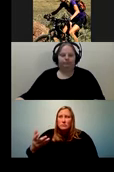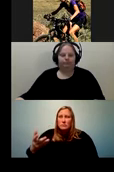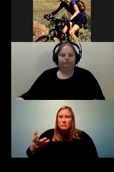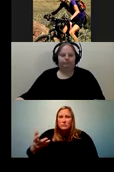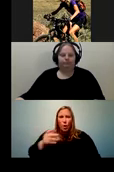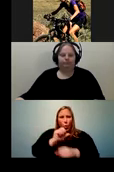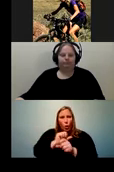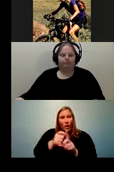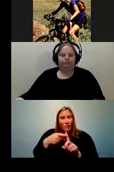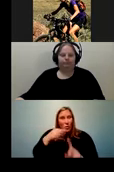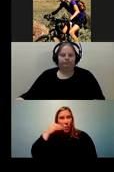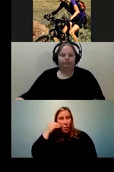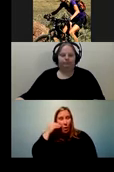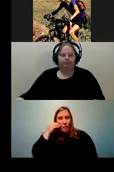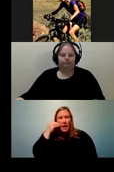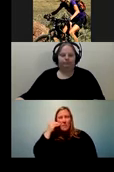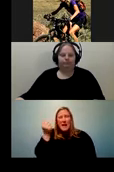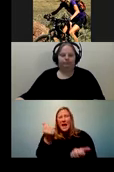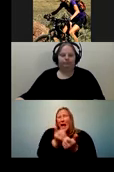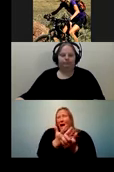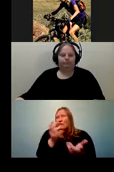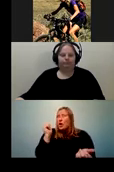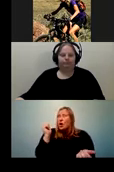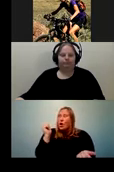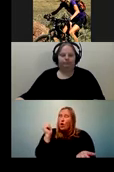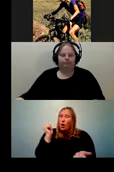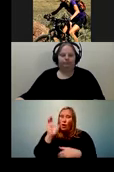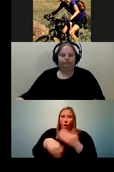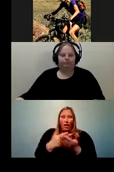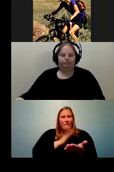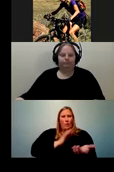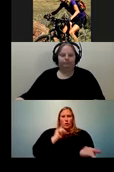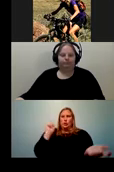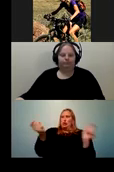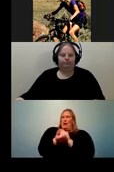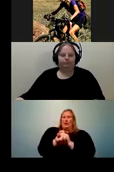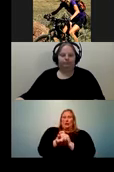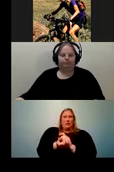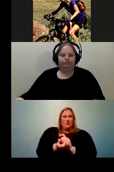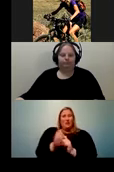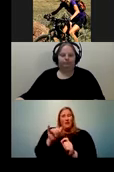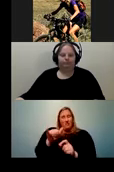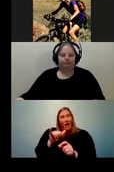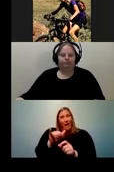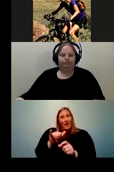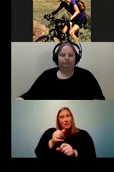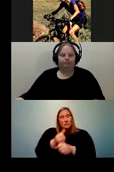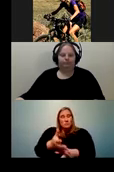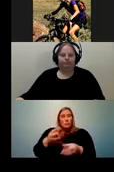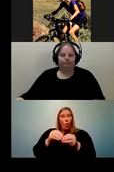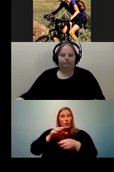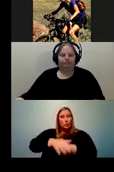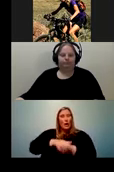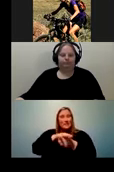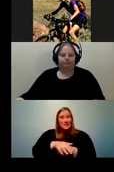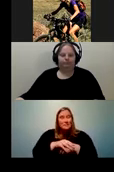working from home, just all of the changes that we've have to been resilient with. Well, guess what? That's making us stressed out. The way I think